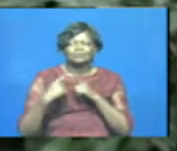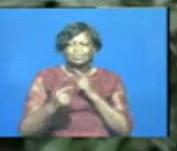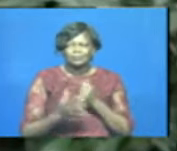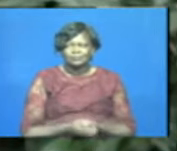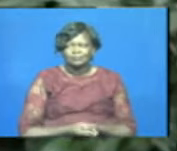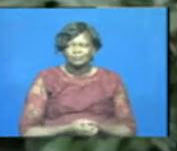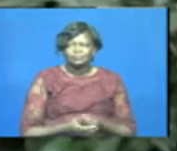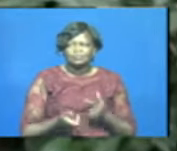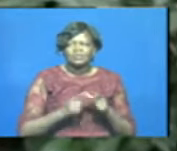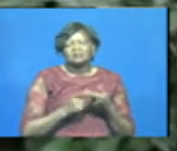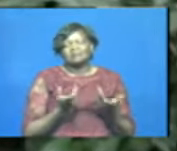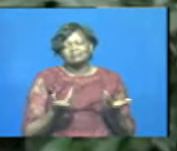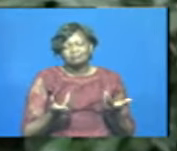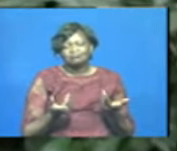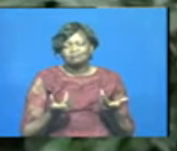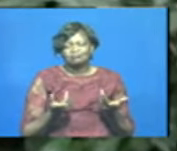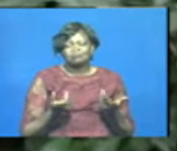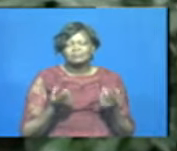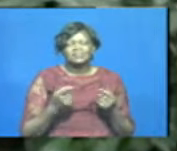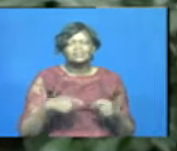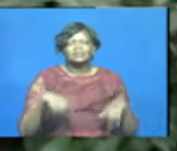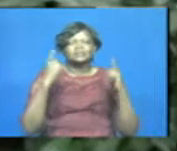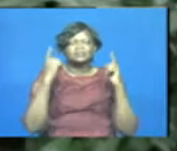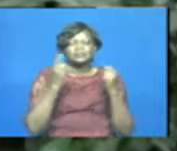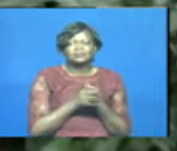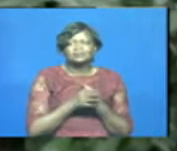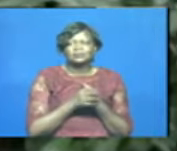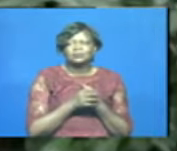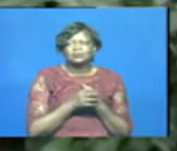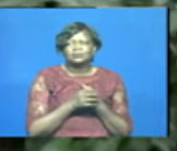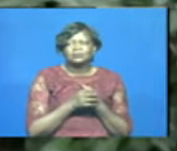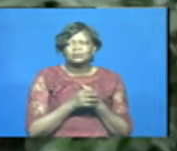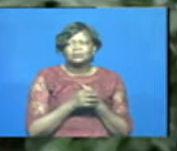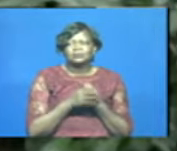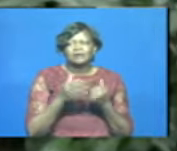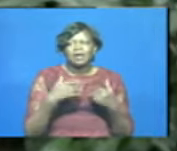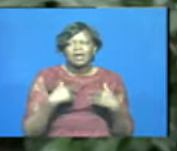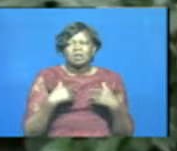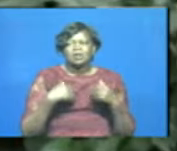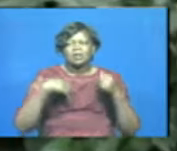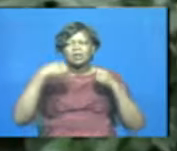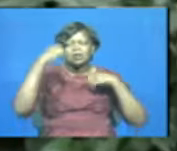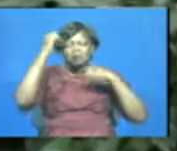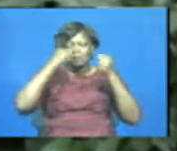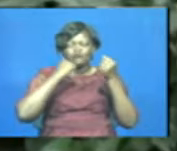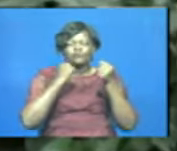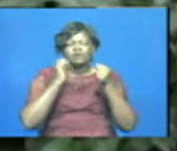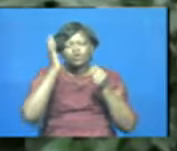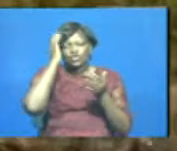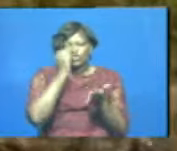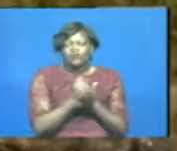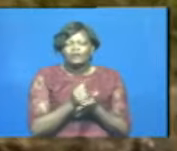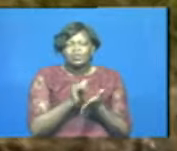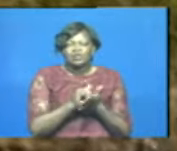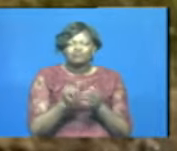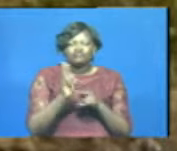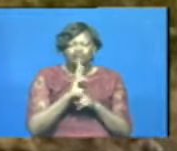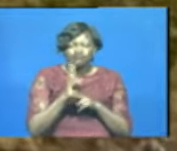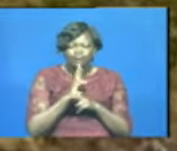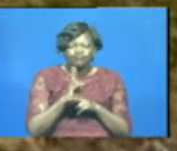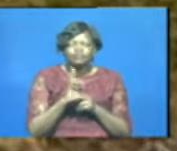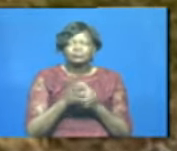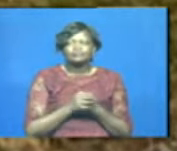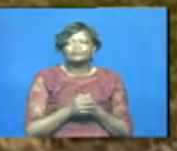get through. I had the Air Force headquarters, which was keeping vigil at the new squadron so that we don't get more incidences. After